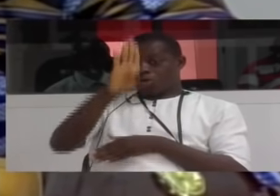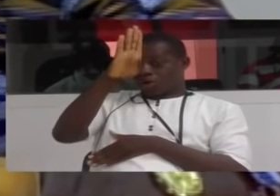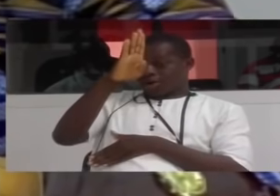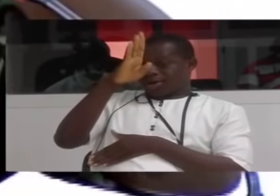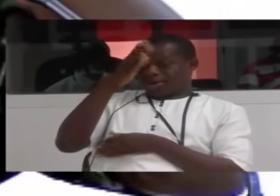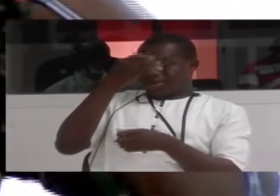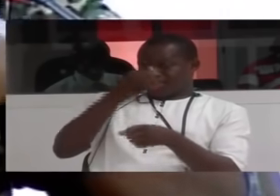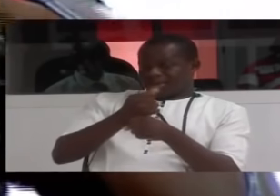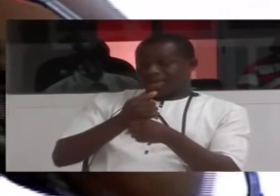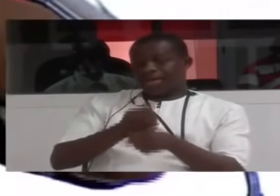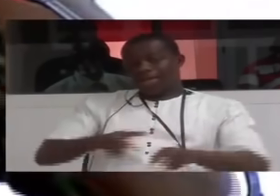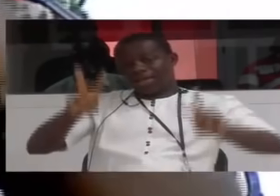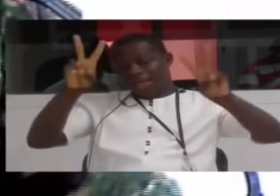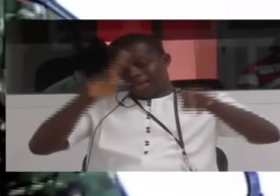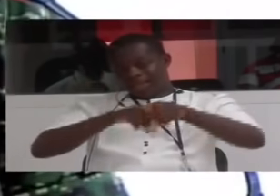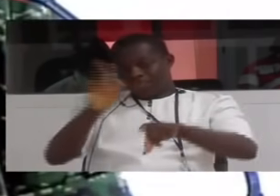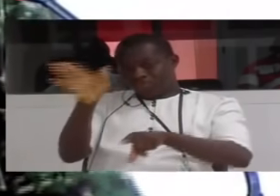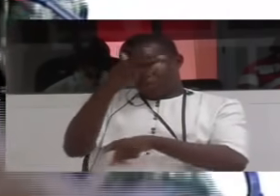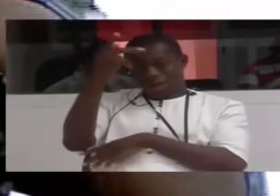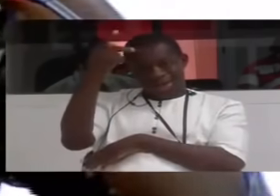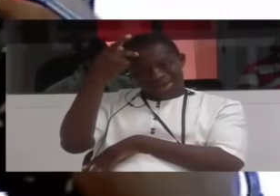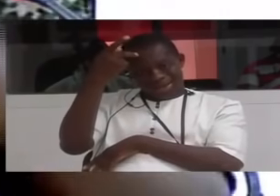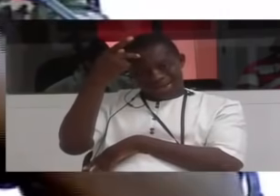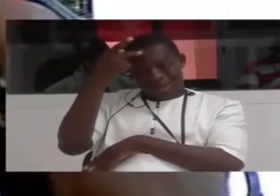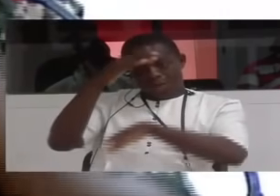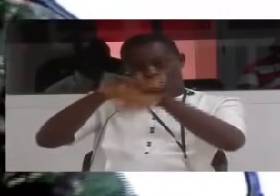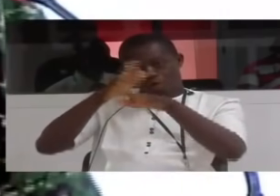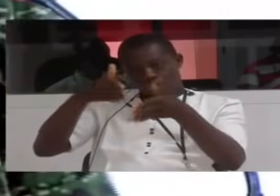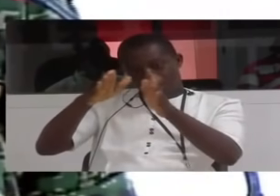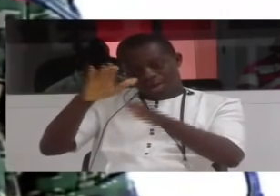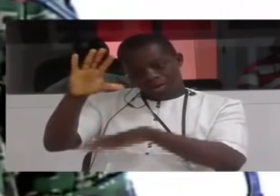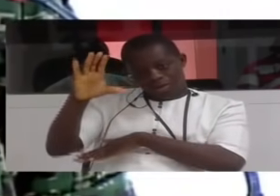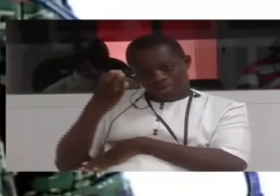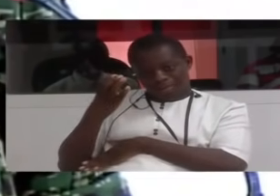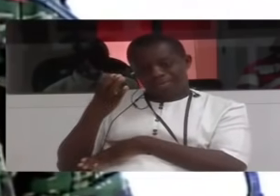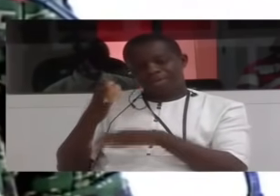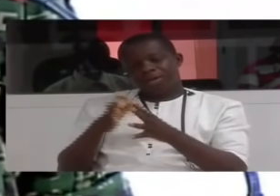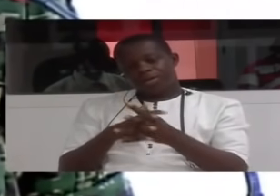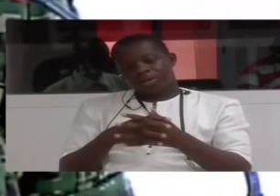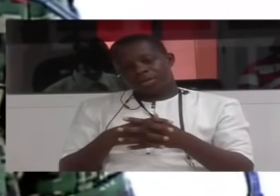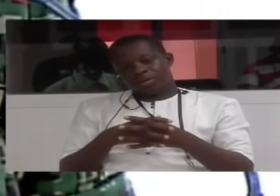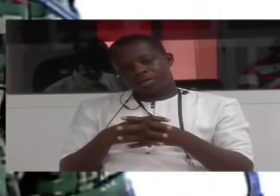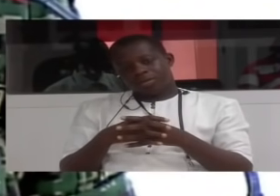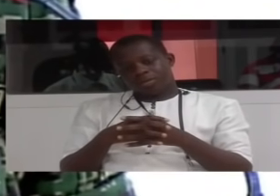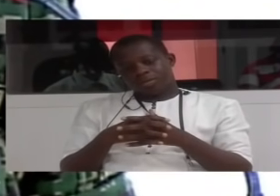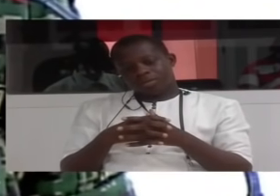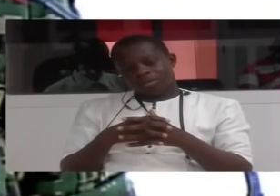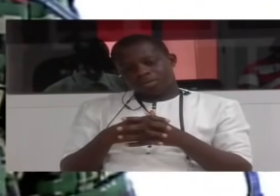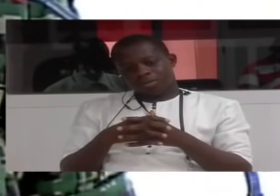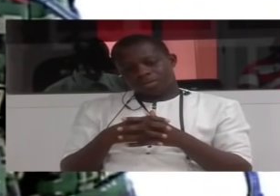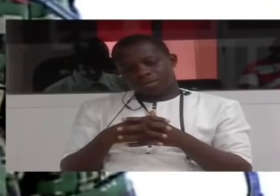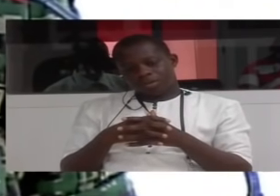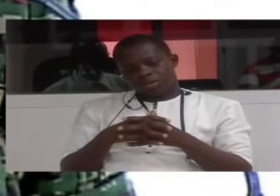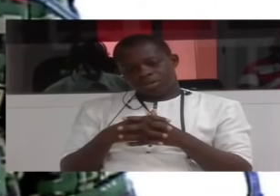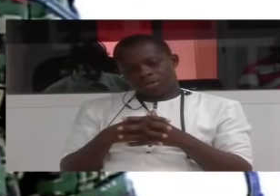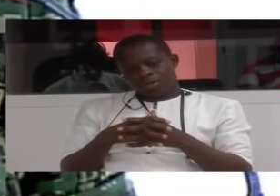Yaya Jame demam kanilay di ñew. By God's grace, while Yaya Jame was going into kanilay and